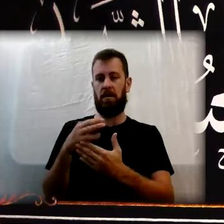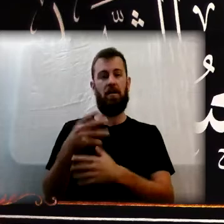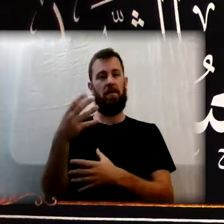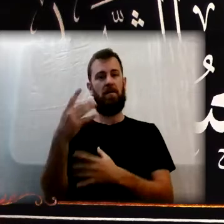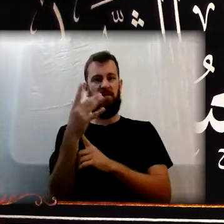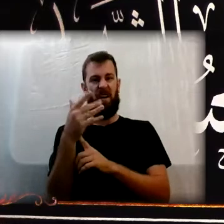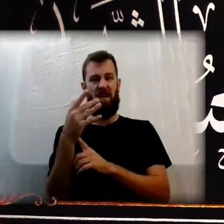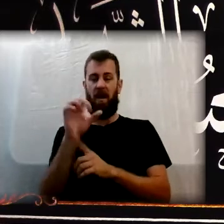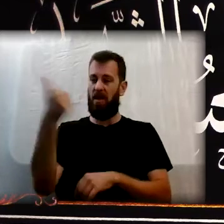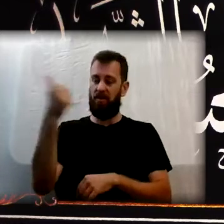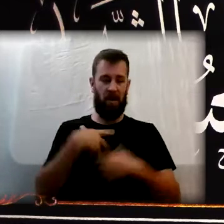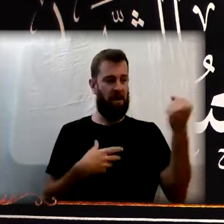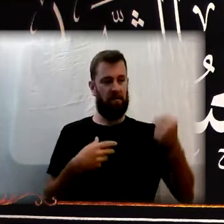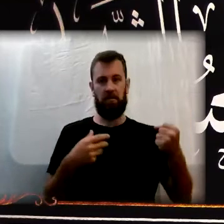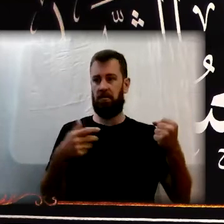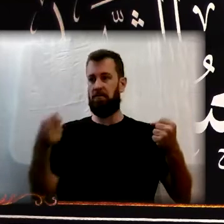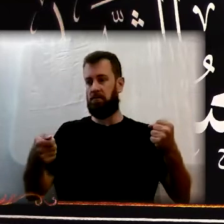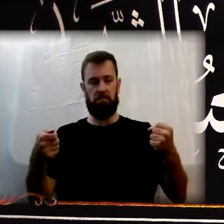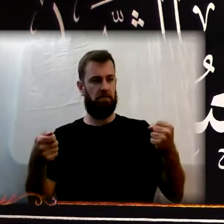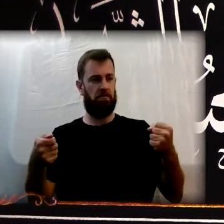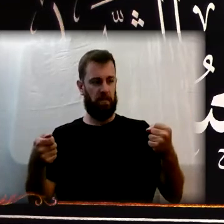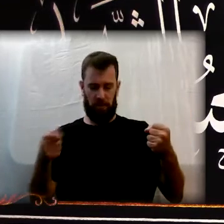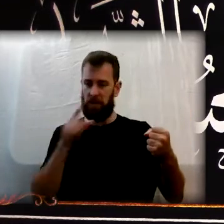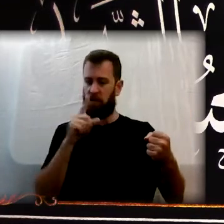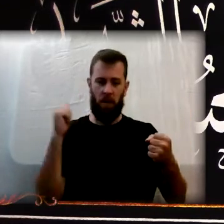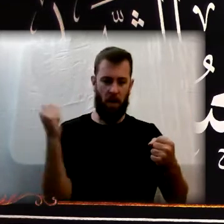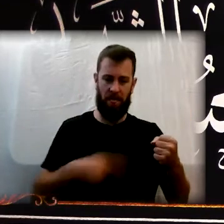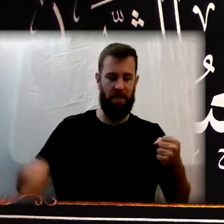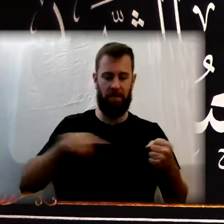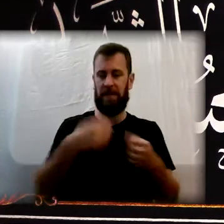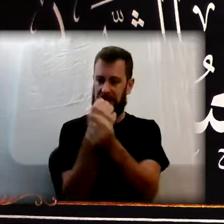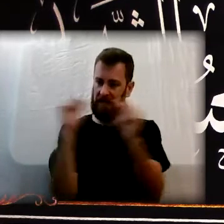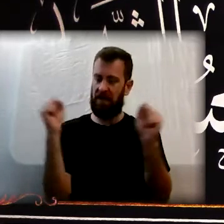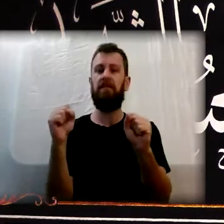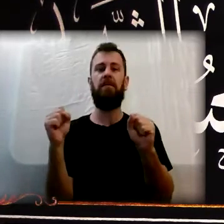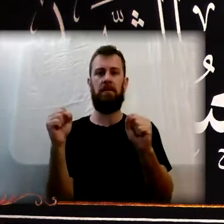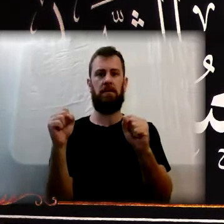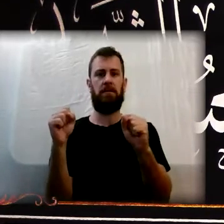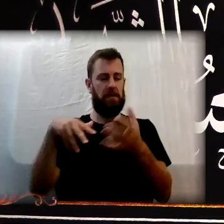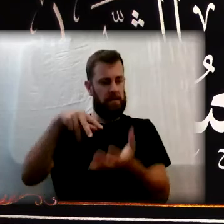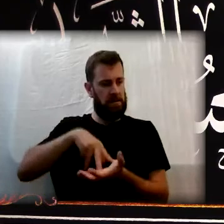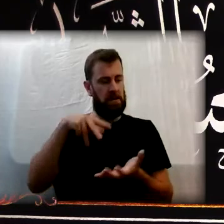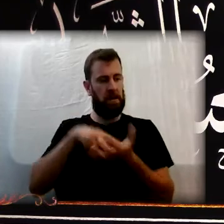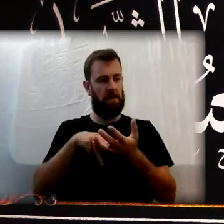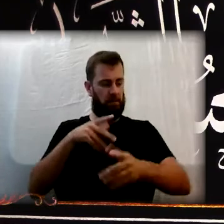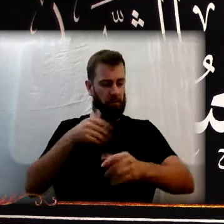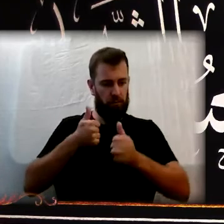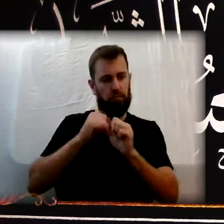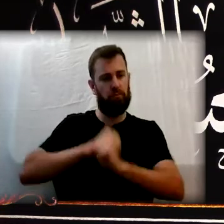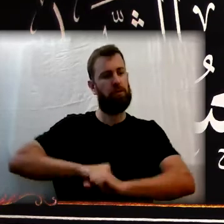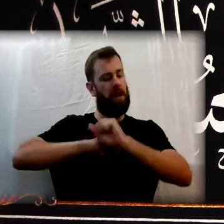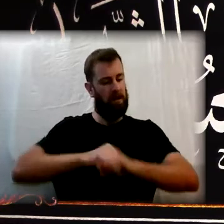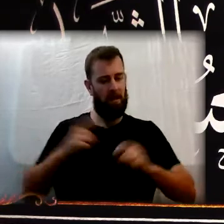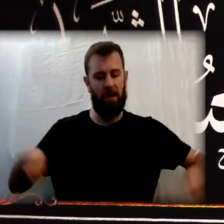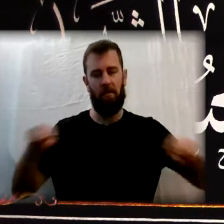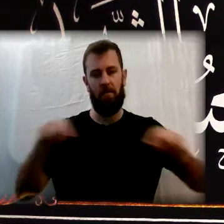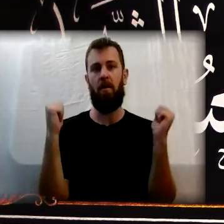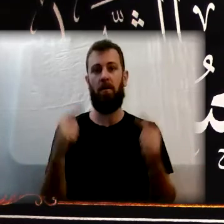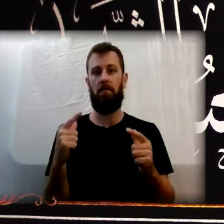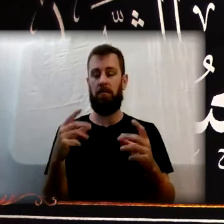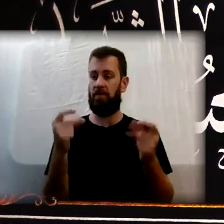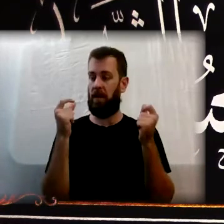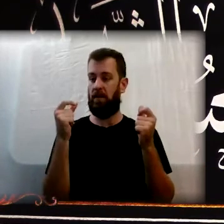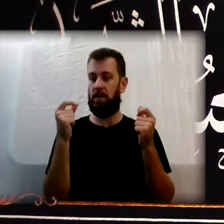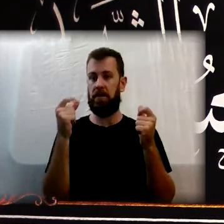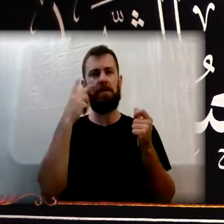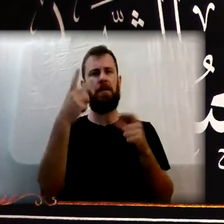other hand. She is ensuring that everyone is safe. She is standing guard. We are told that